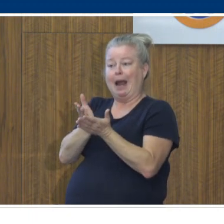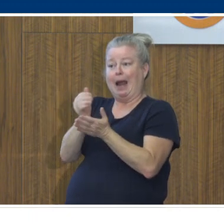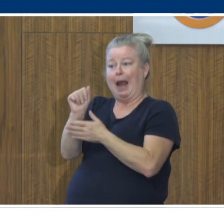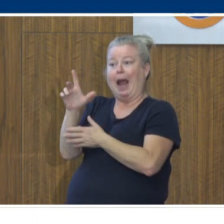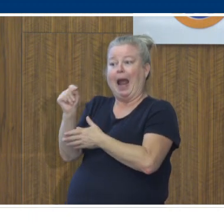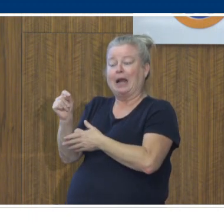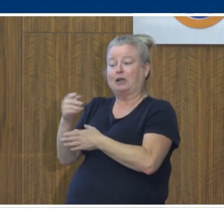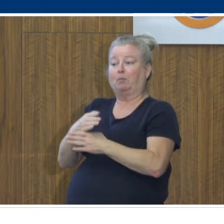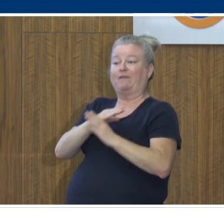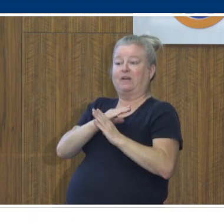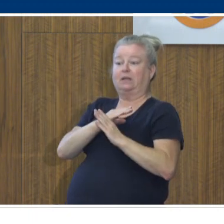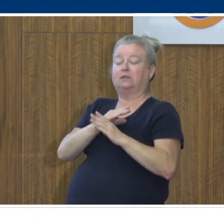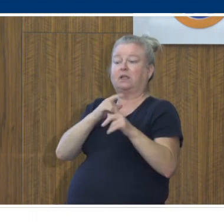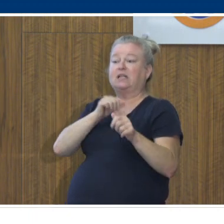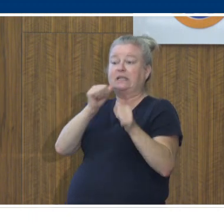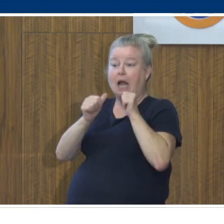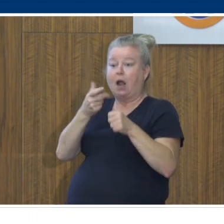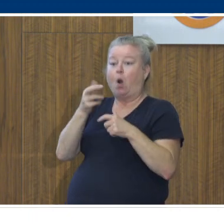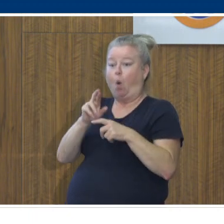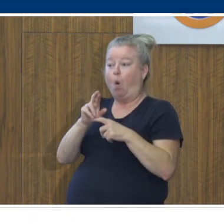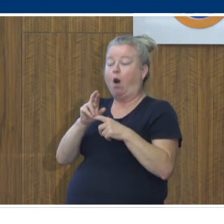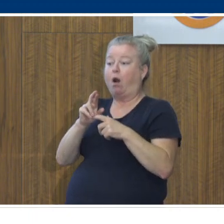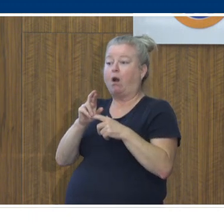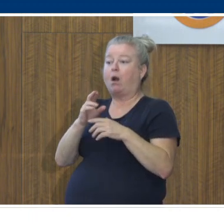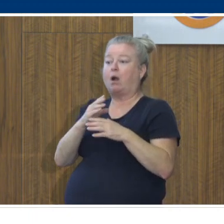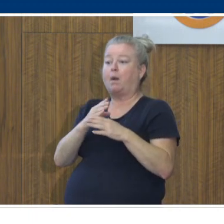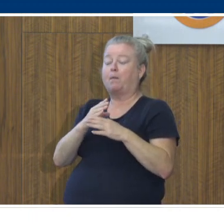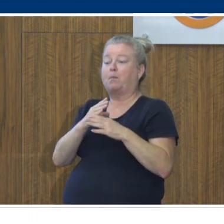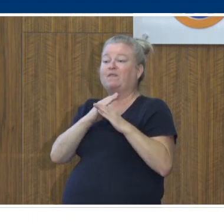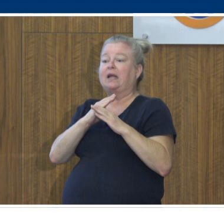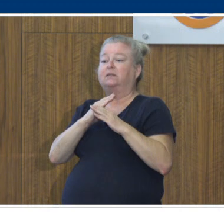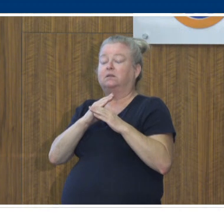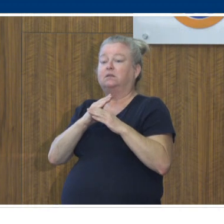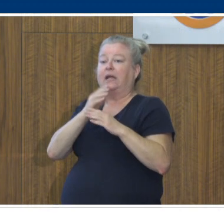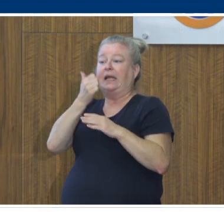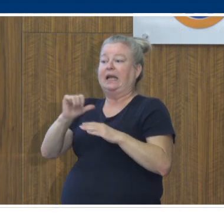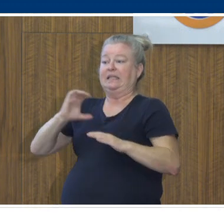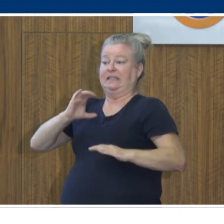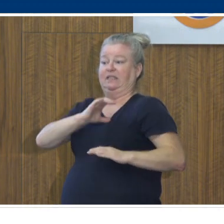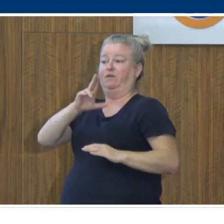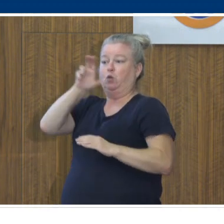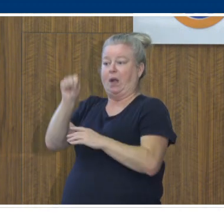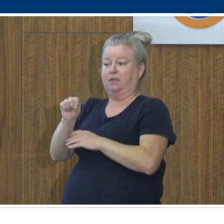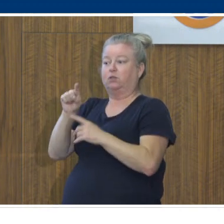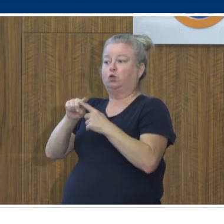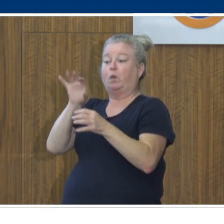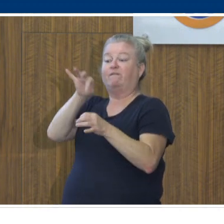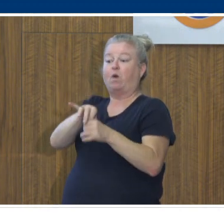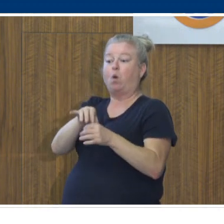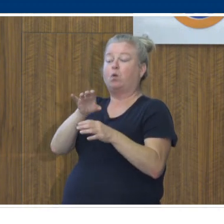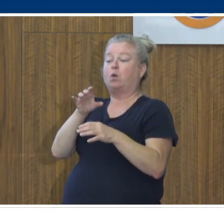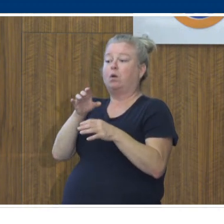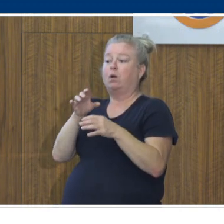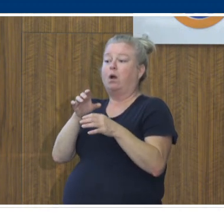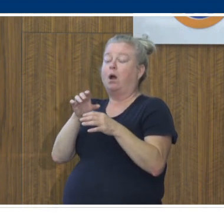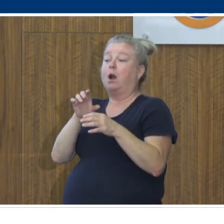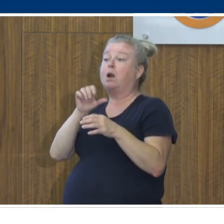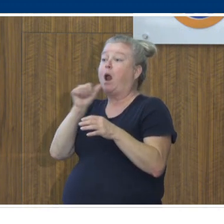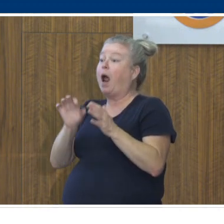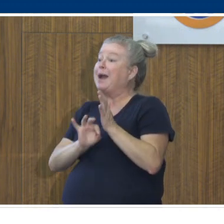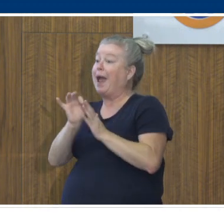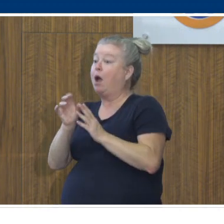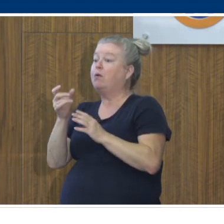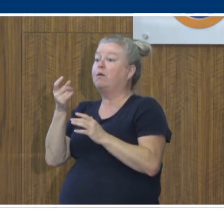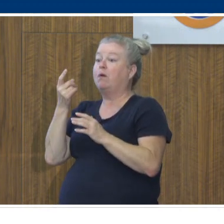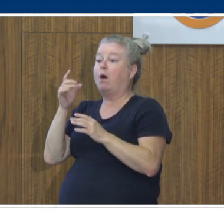practices that result in a denial or abridgment of the right of any citizen of the United States to vote on account of race or color. And Congress